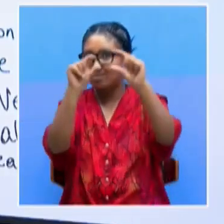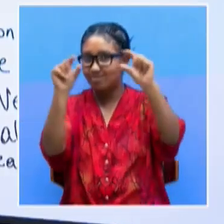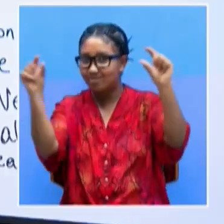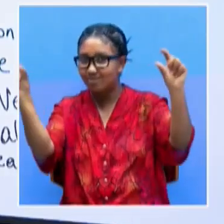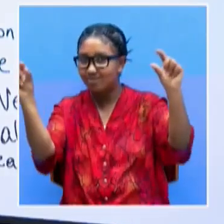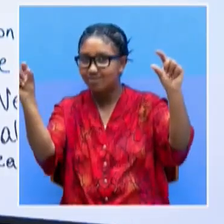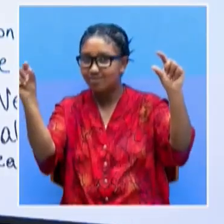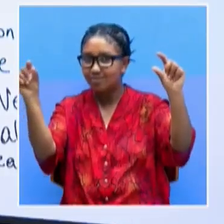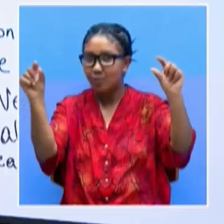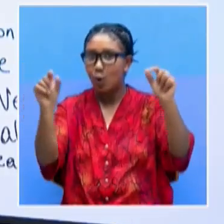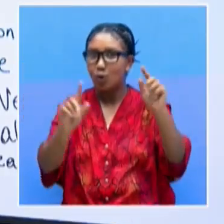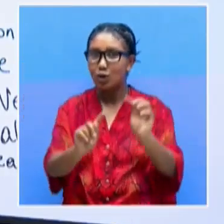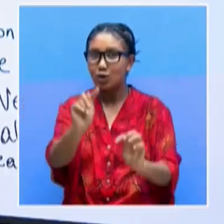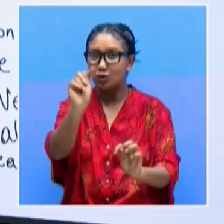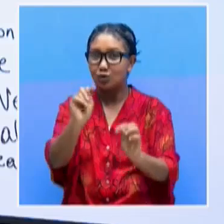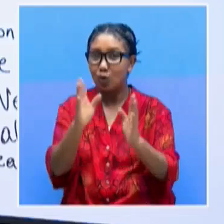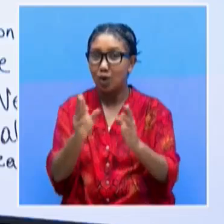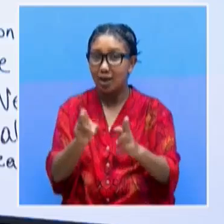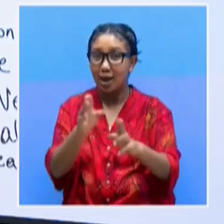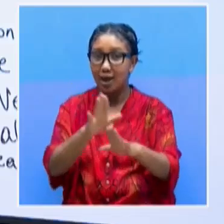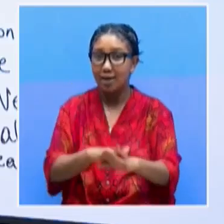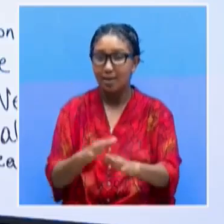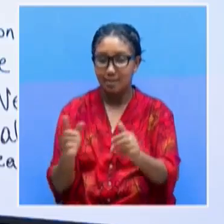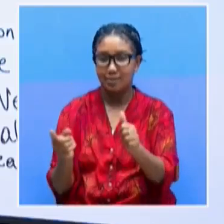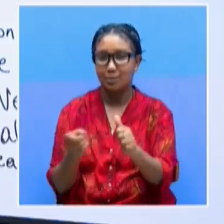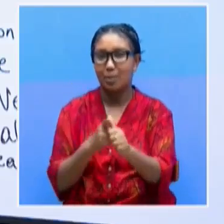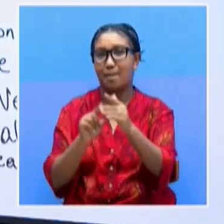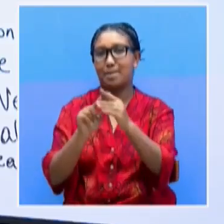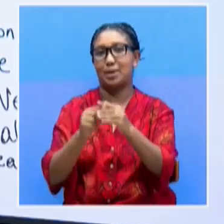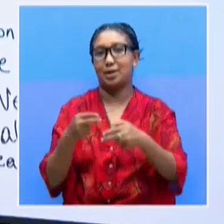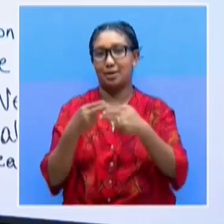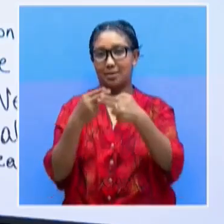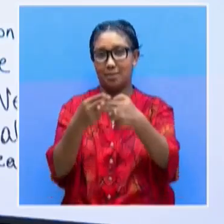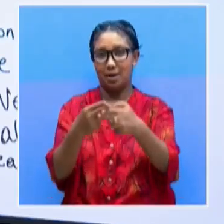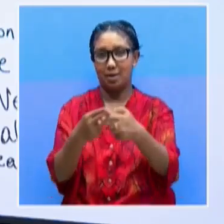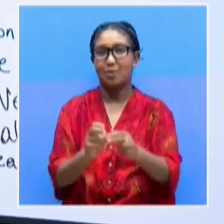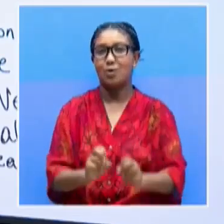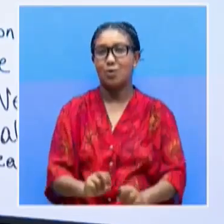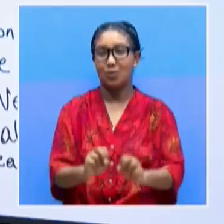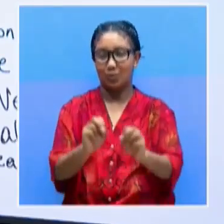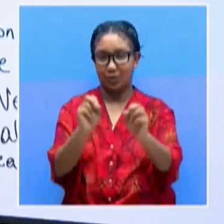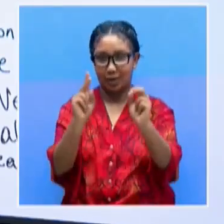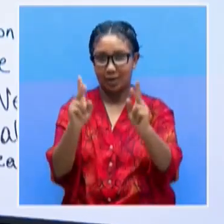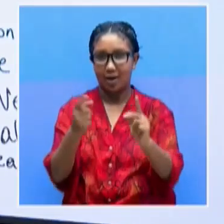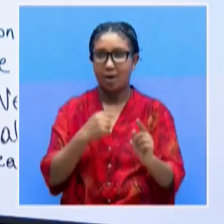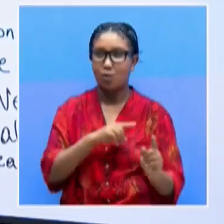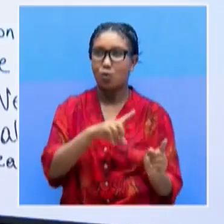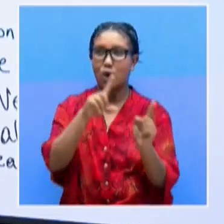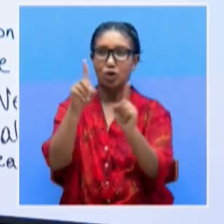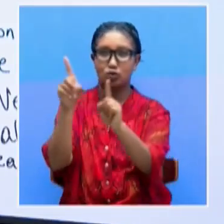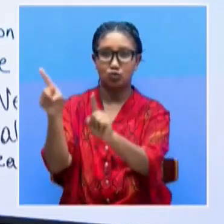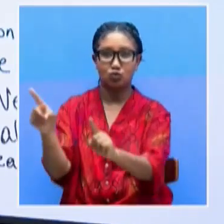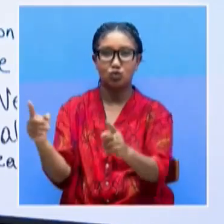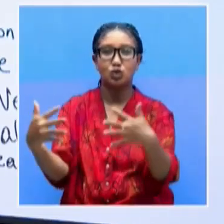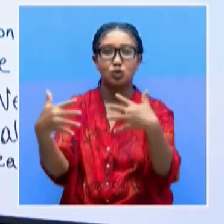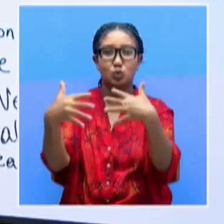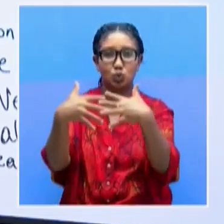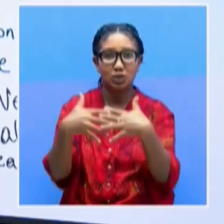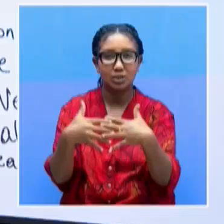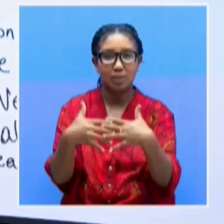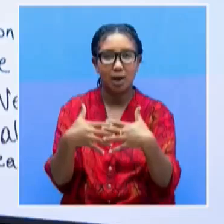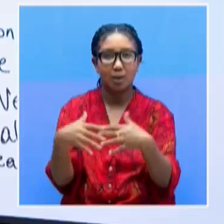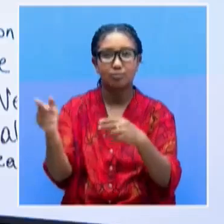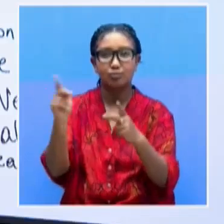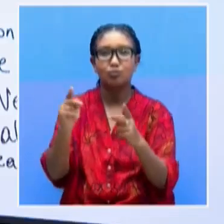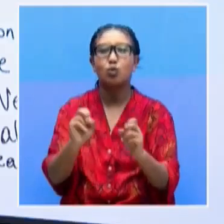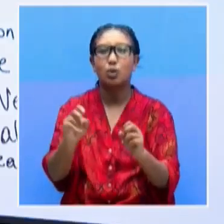the case of a story, it is what? The beginning. Okay, I went to Unity Park with my son. Then